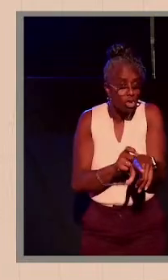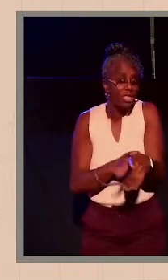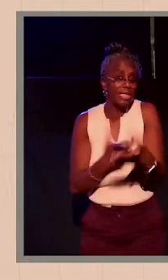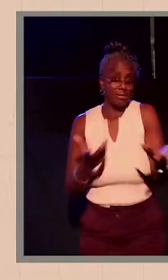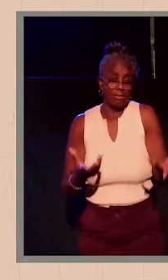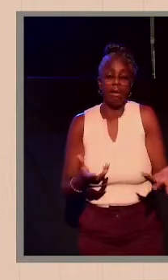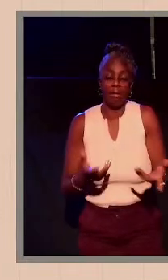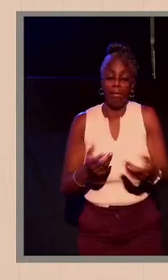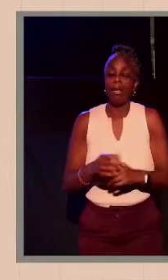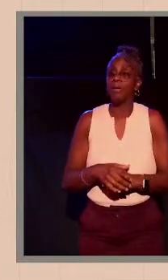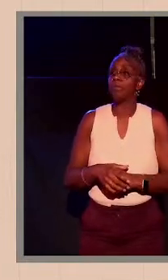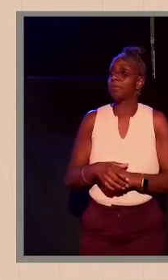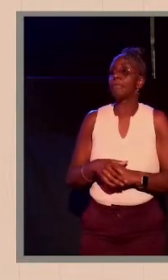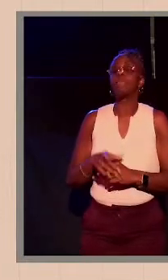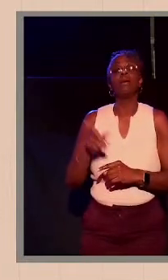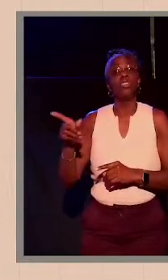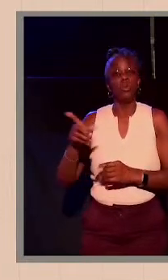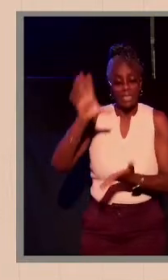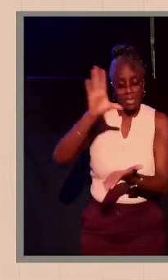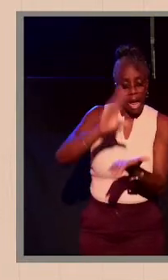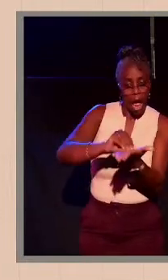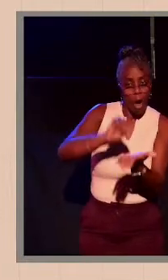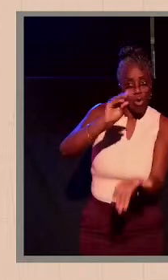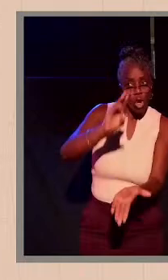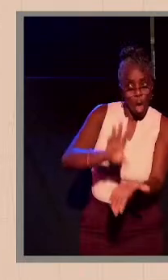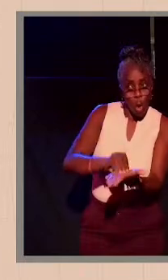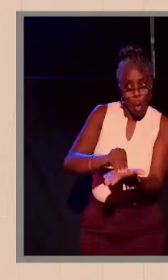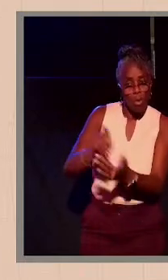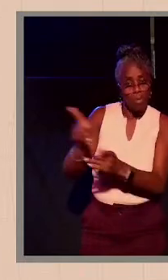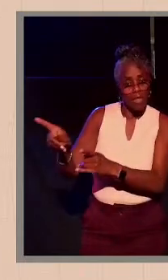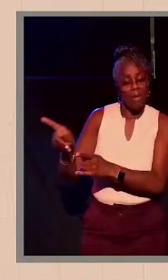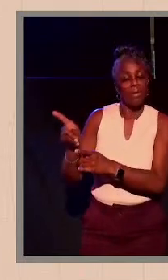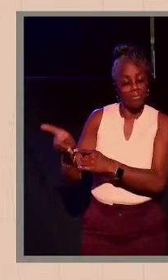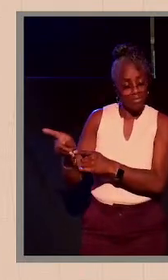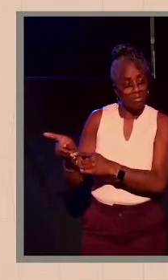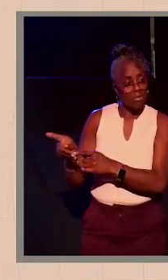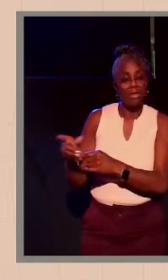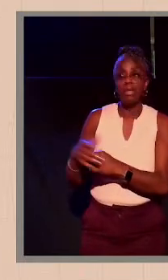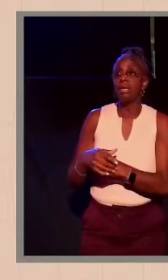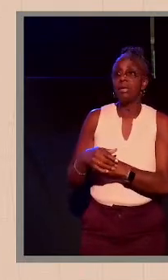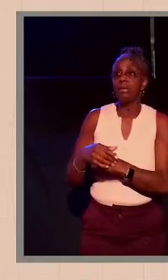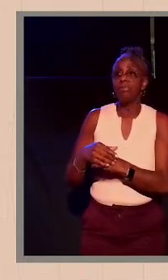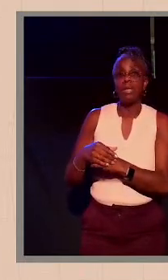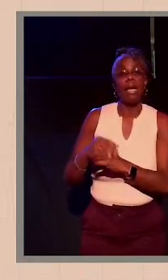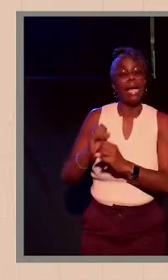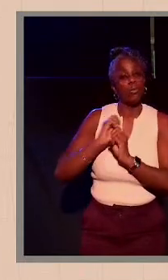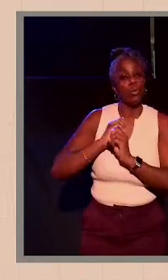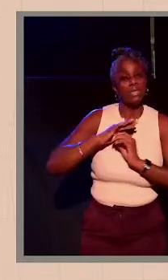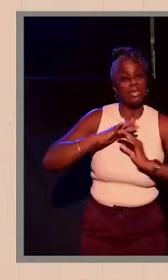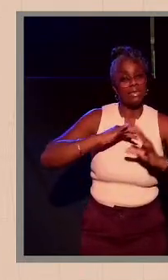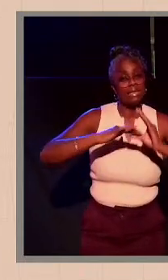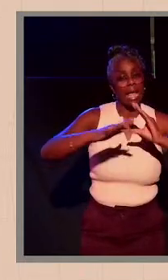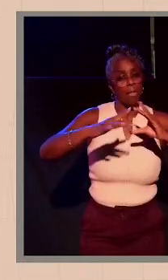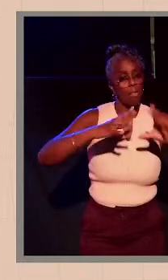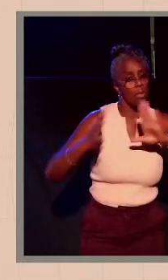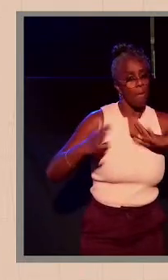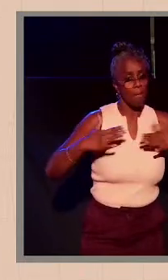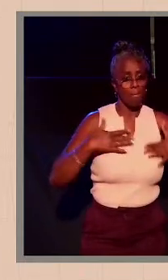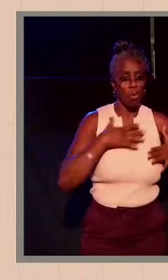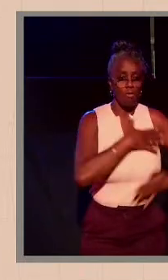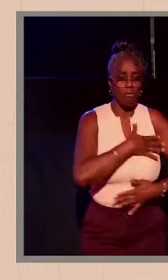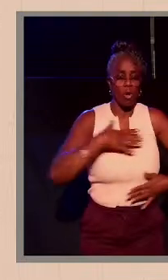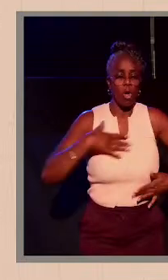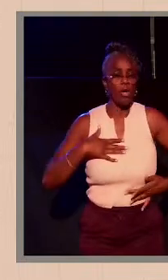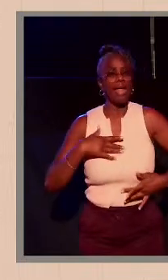well. And that's the bit you download, and this is just sending the movement data, basically. So sending all of